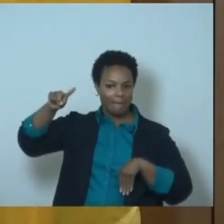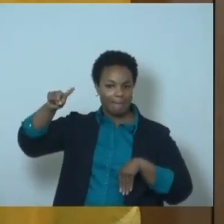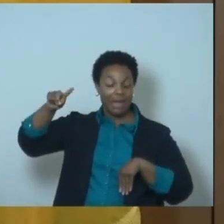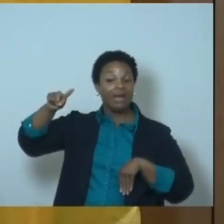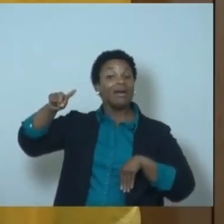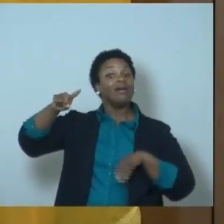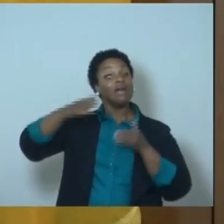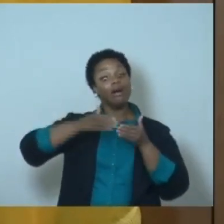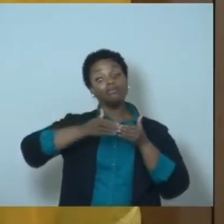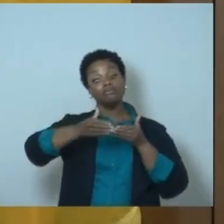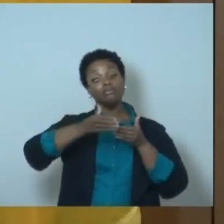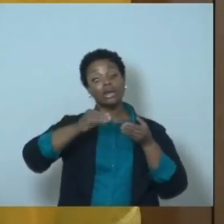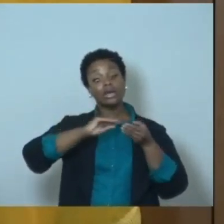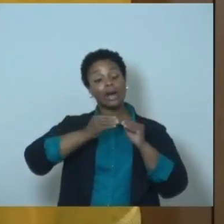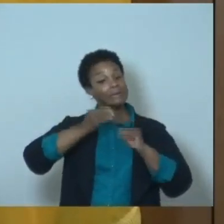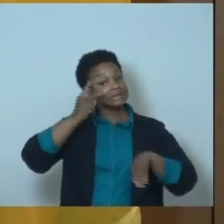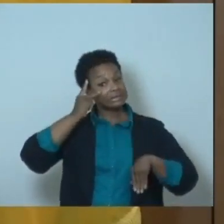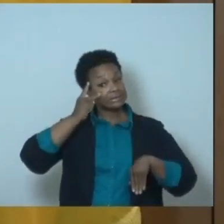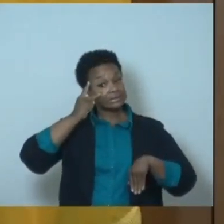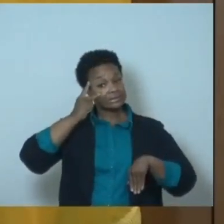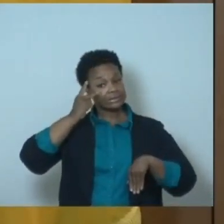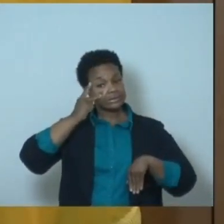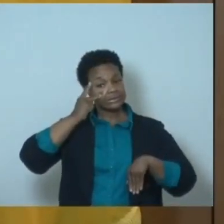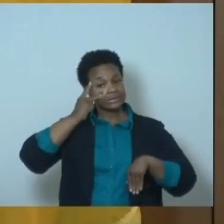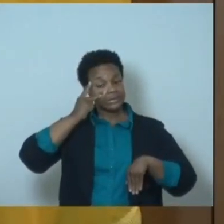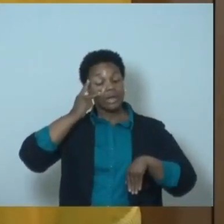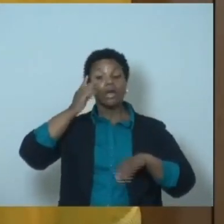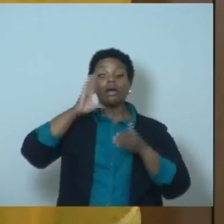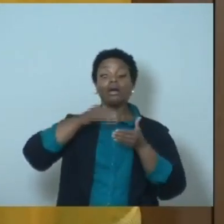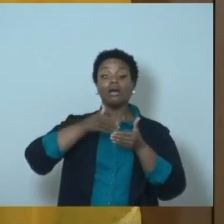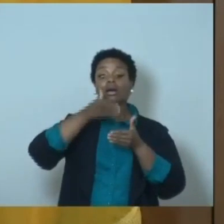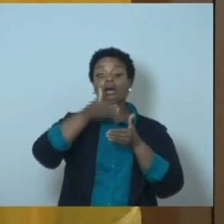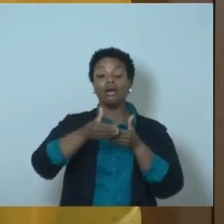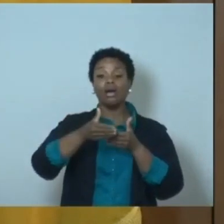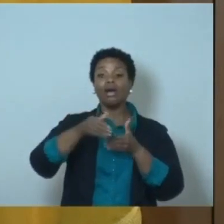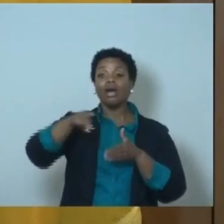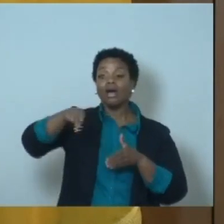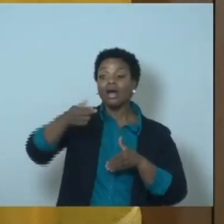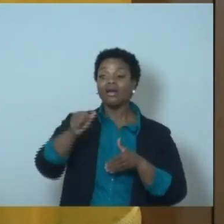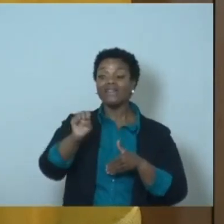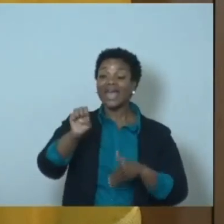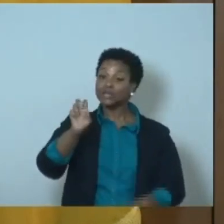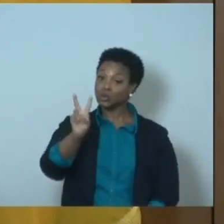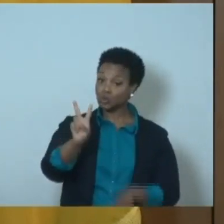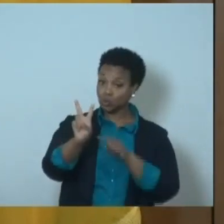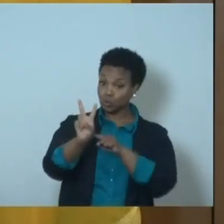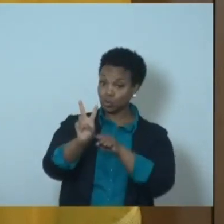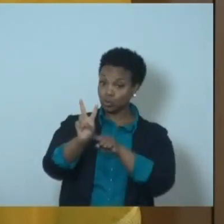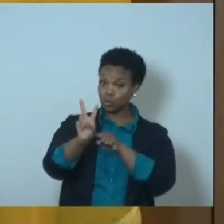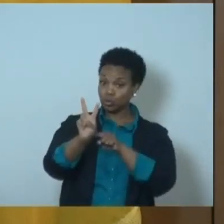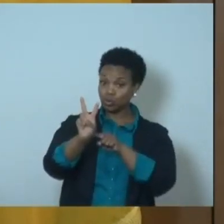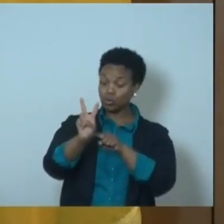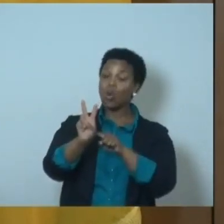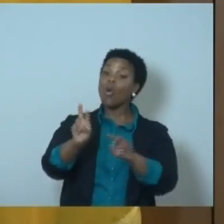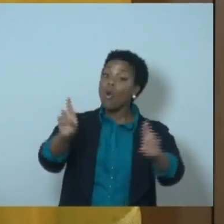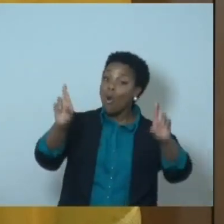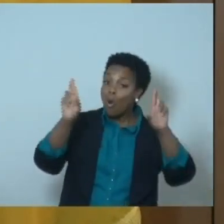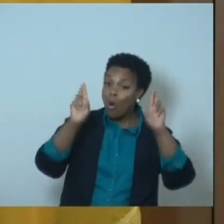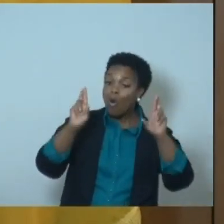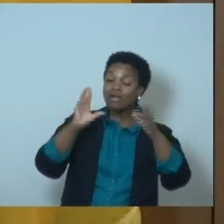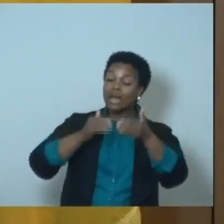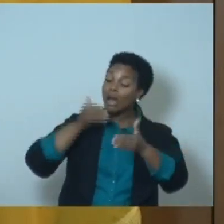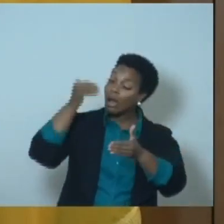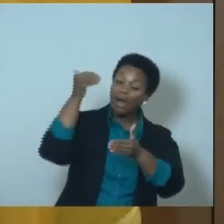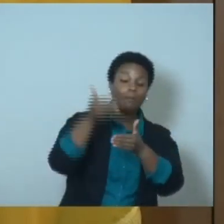which, given the patterns and our strategies, would be available in July. That's when we should be looking